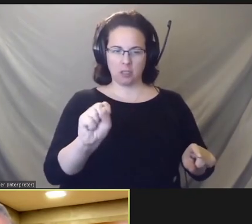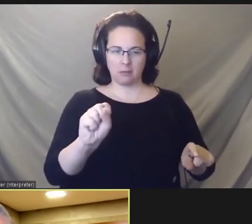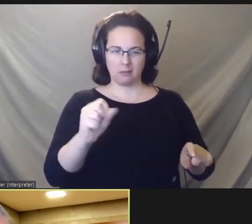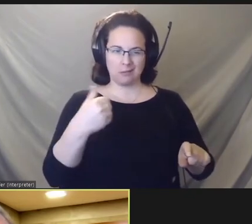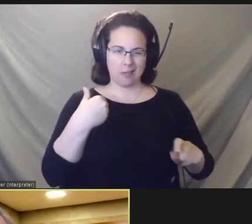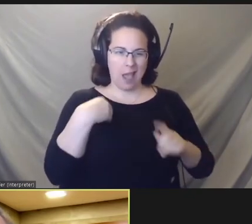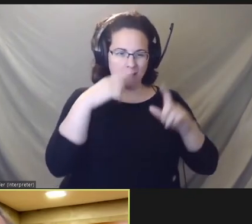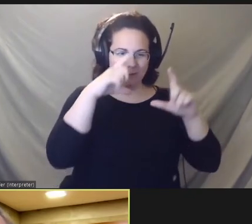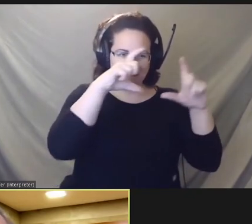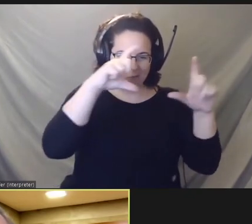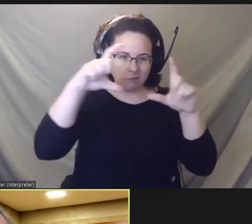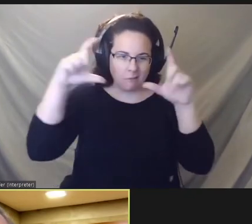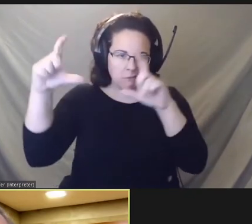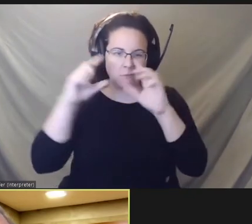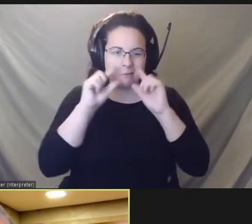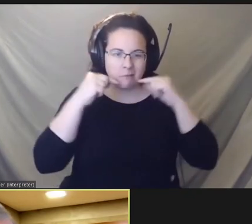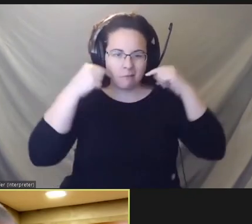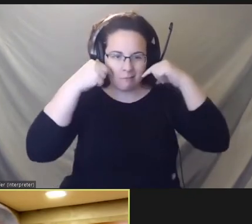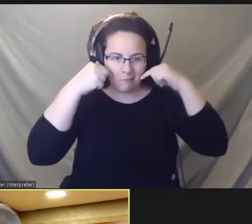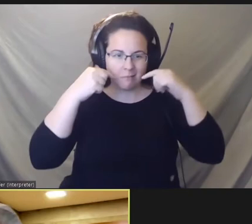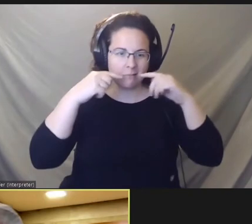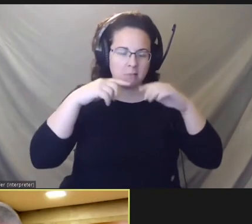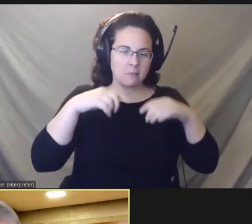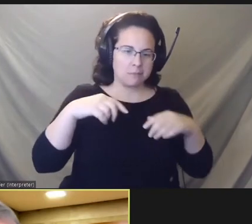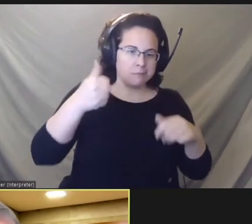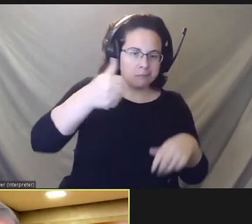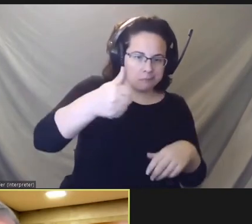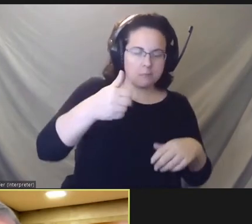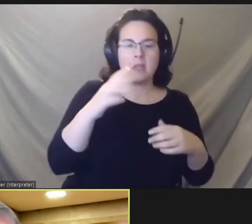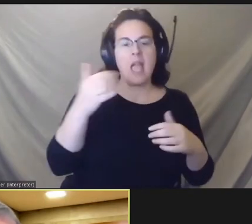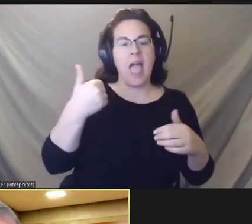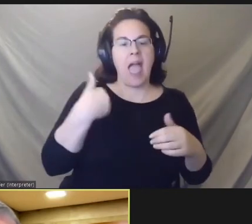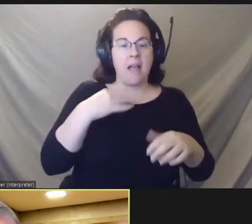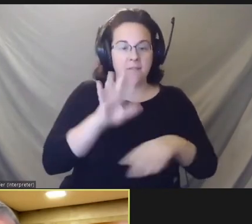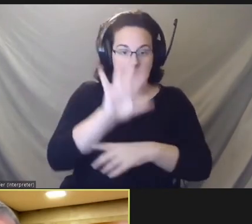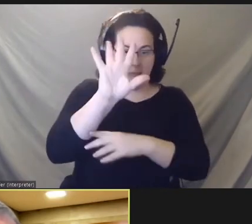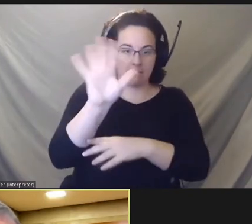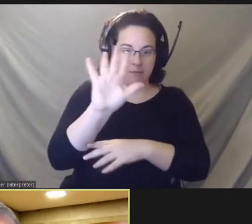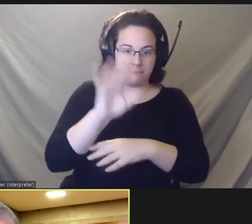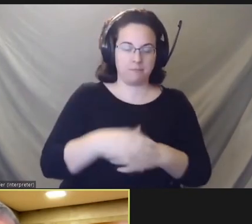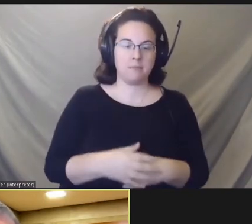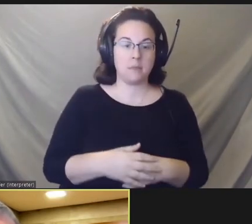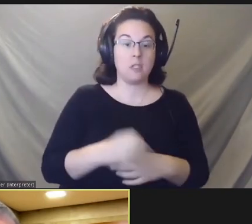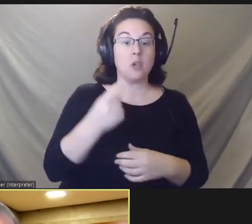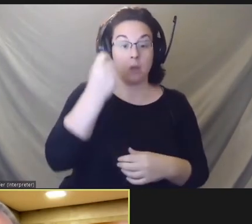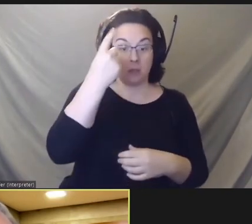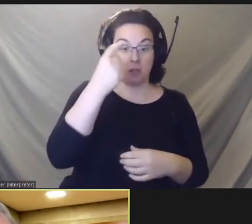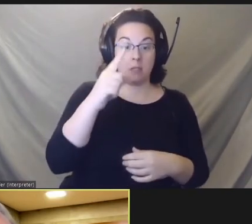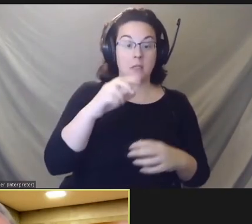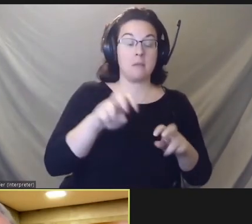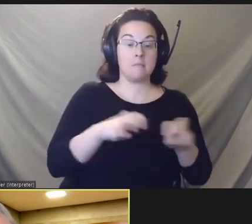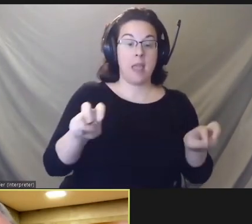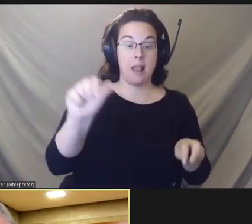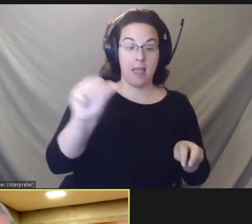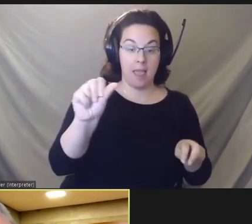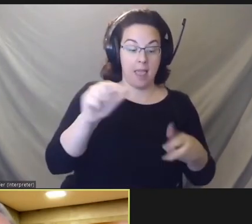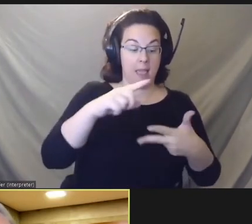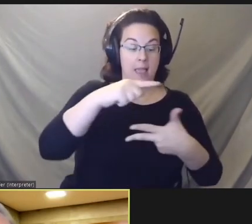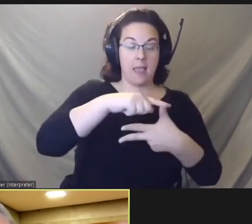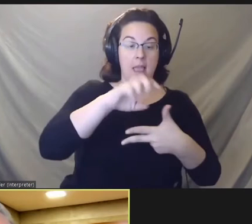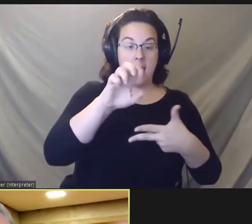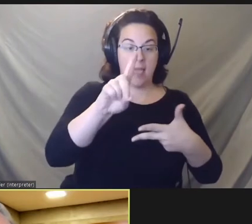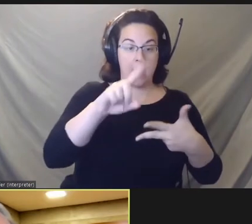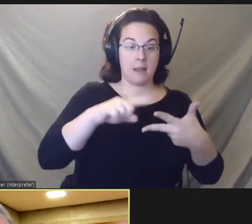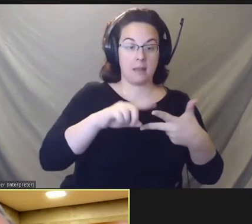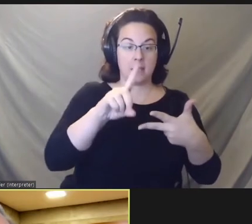that. We heard on panel A from Ed, Diane, and now Haley.